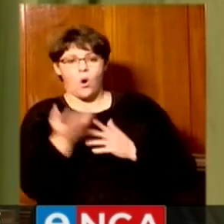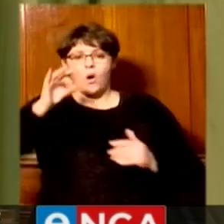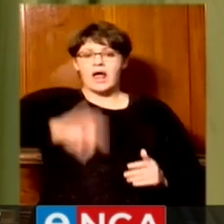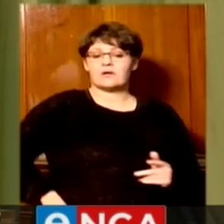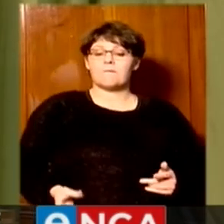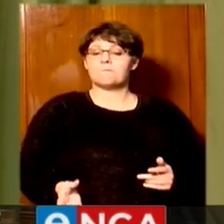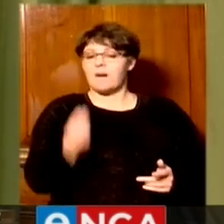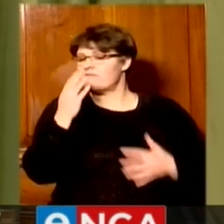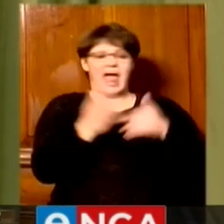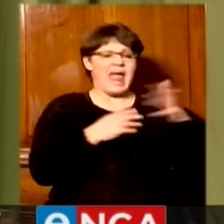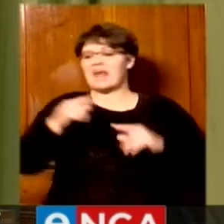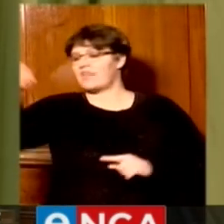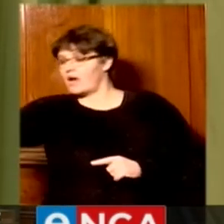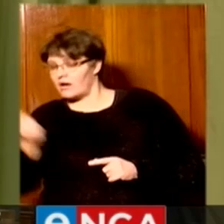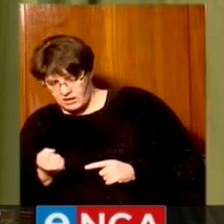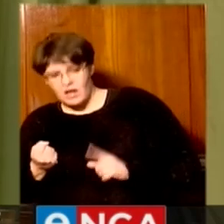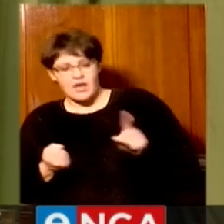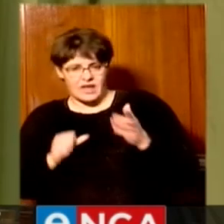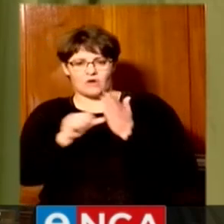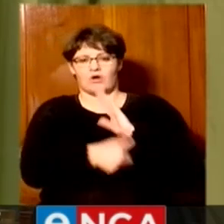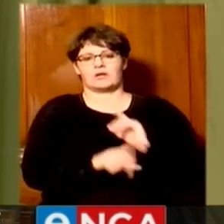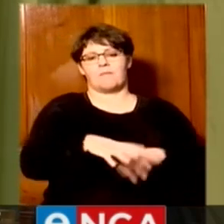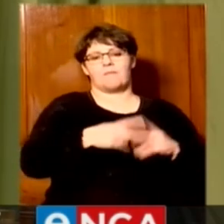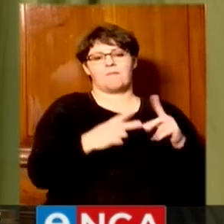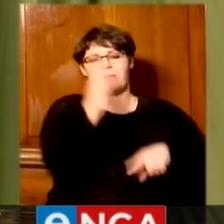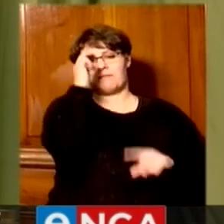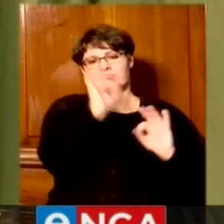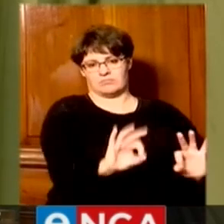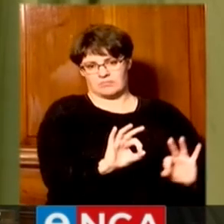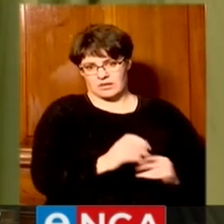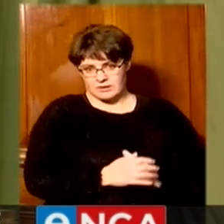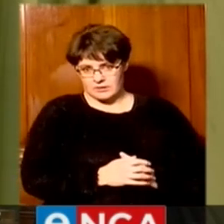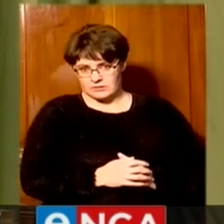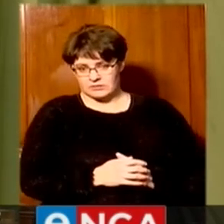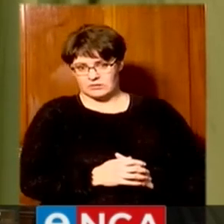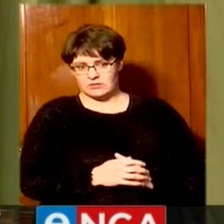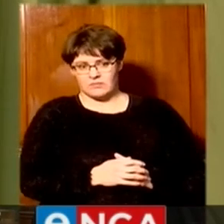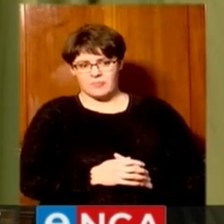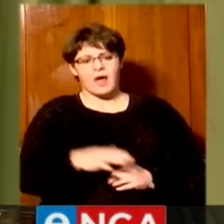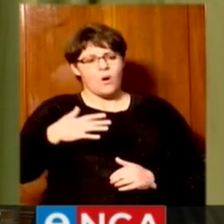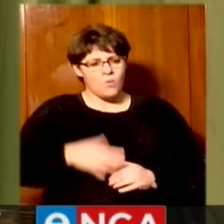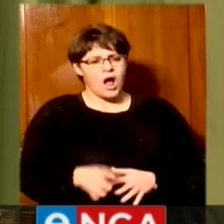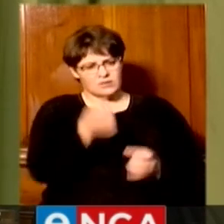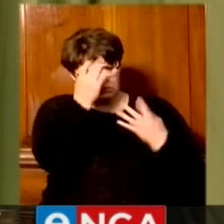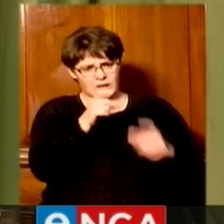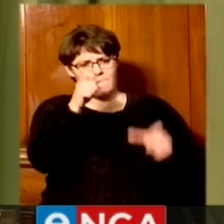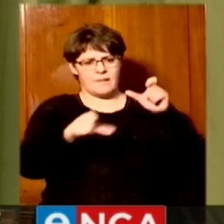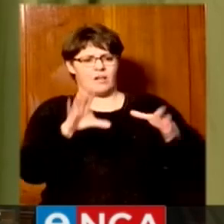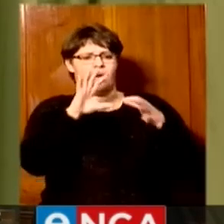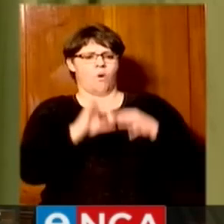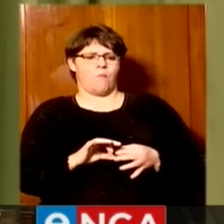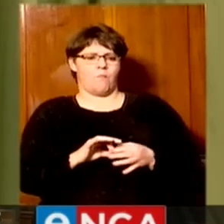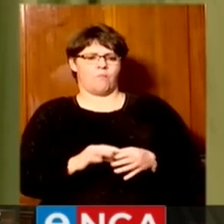is received from any other source, the grant will not continue. I do want ukuthi abantu basemakhaya